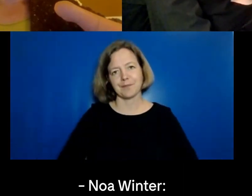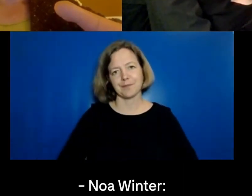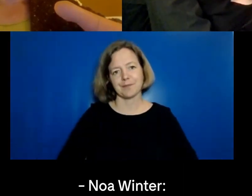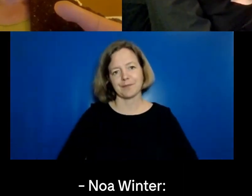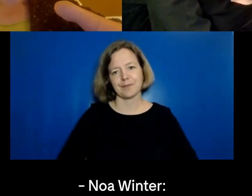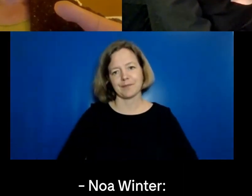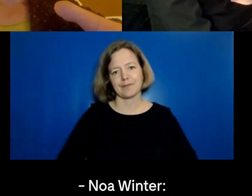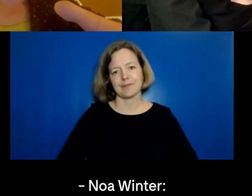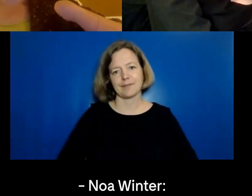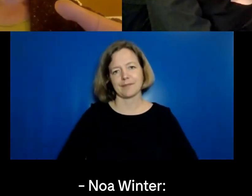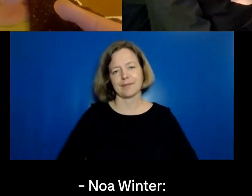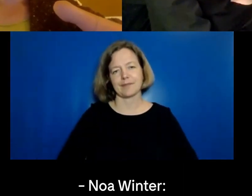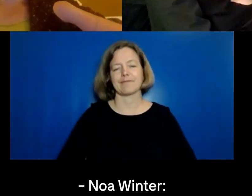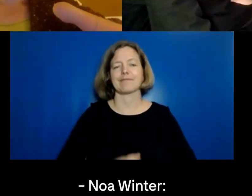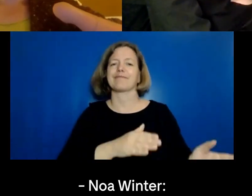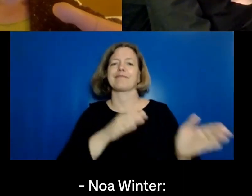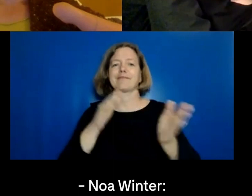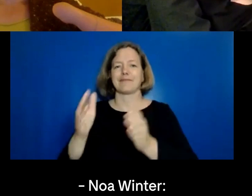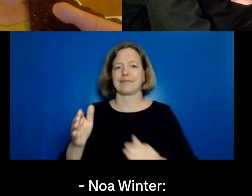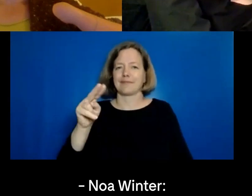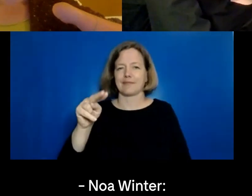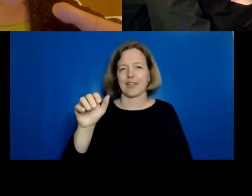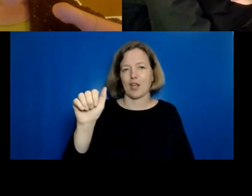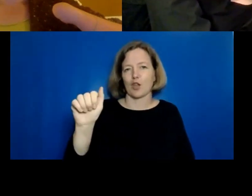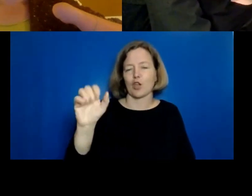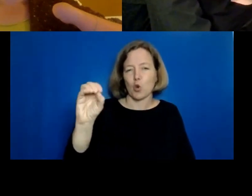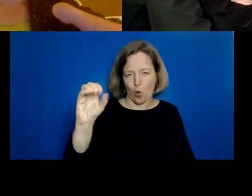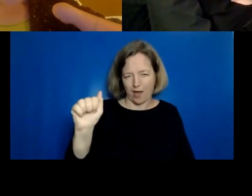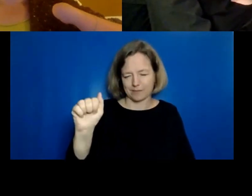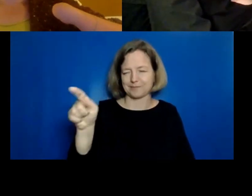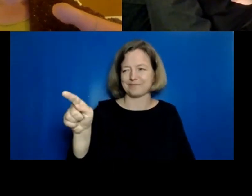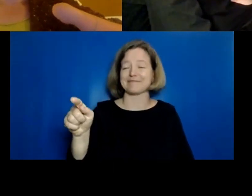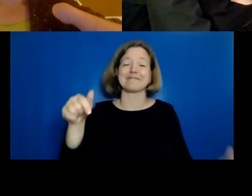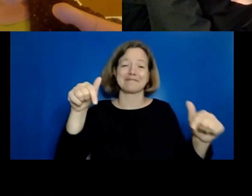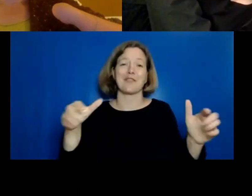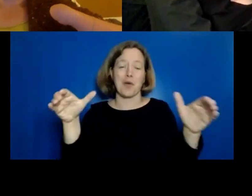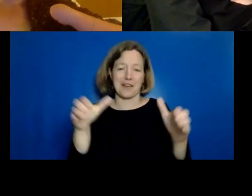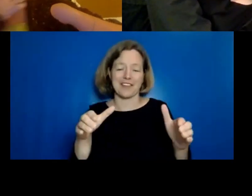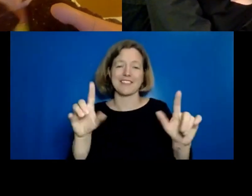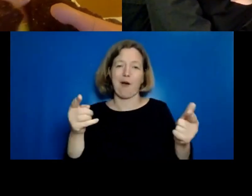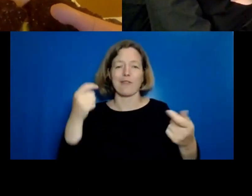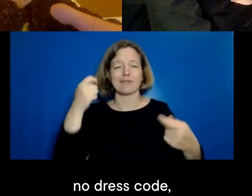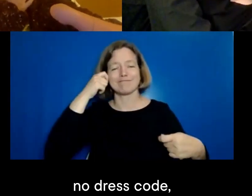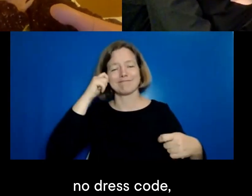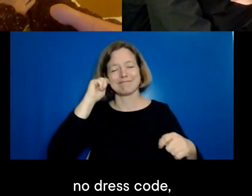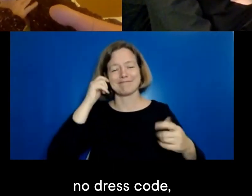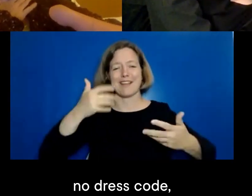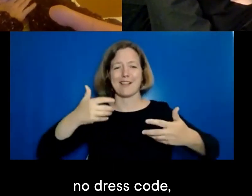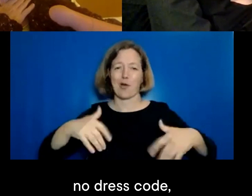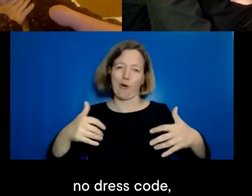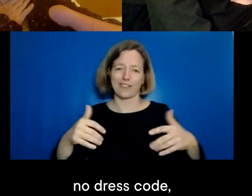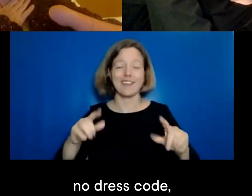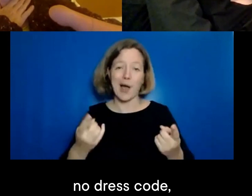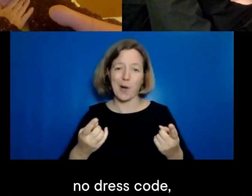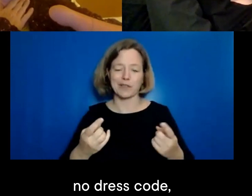This conference is also a relaxed space. So there are no expectations, no dress